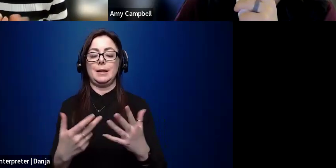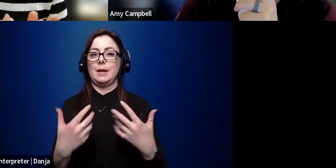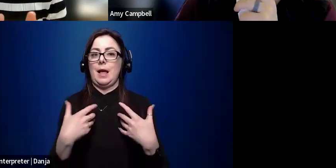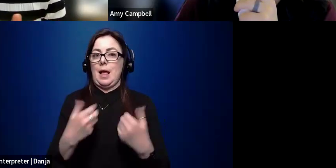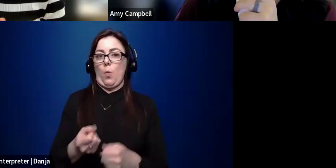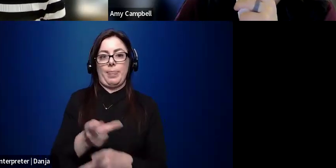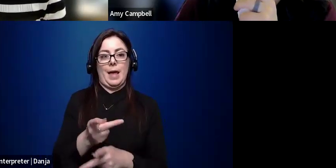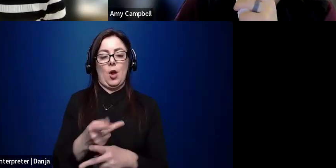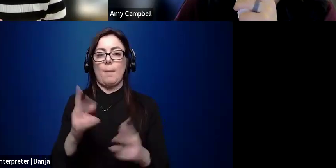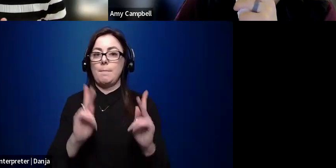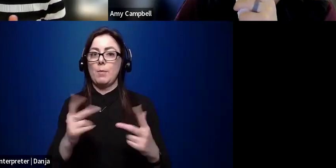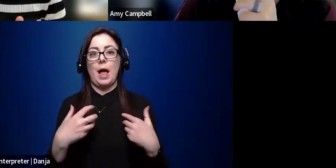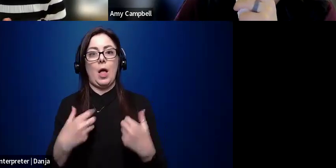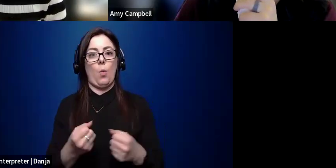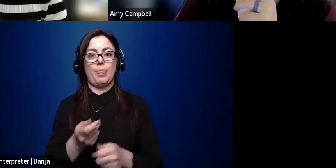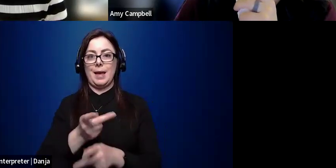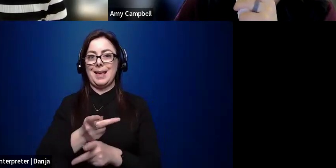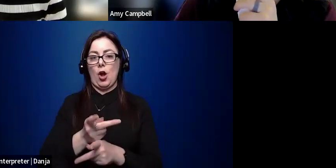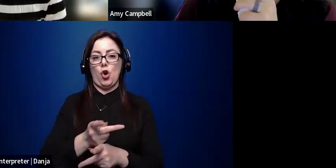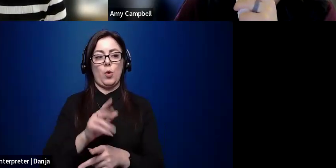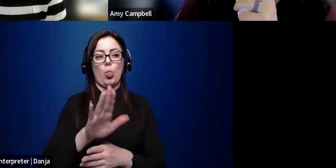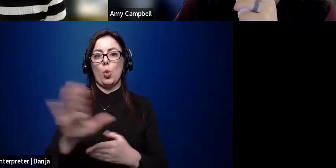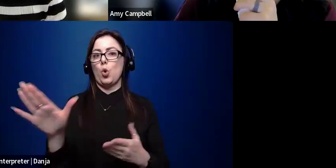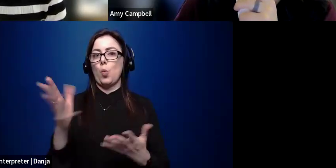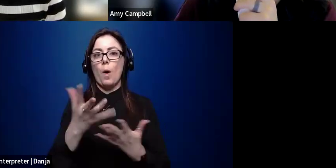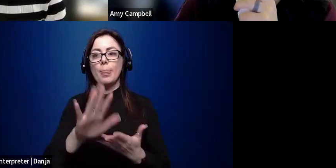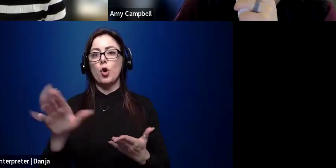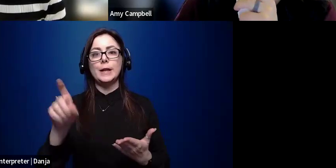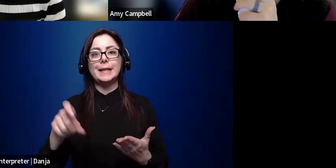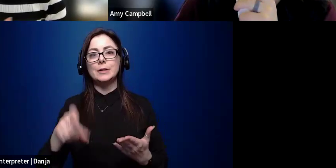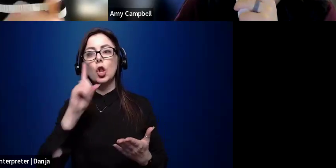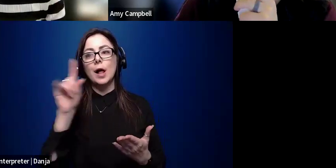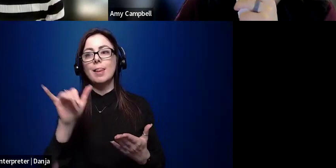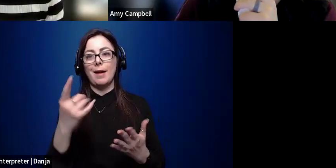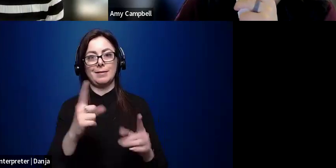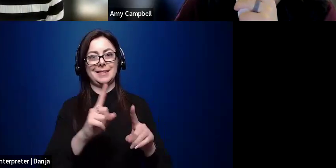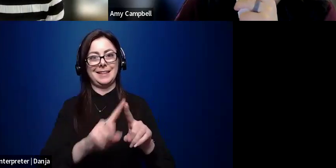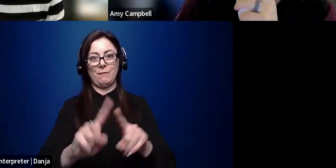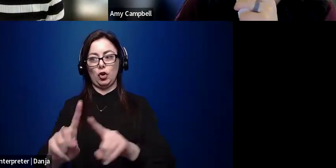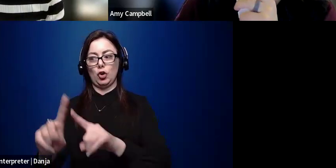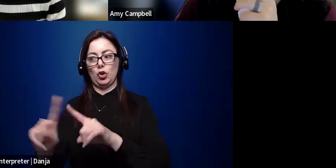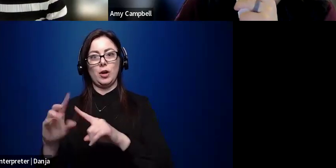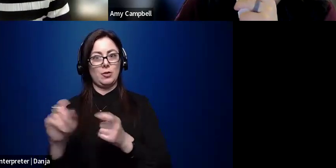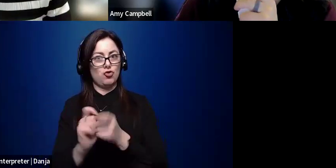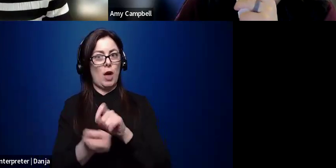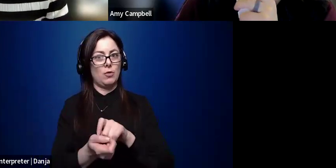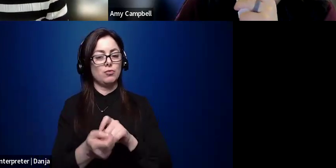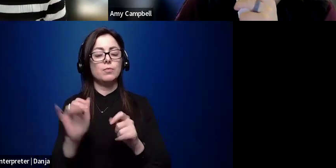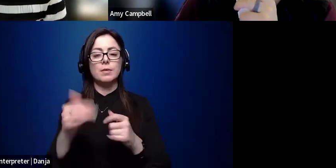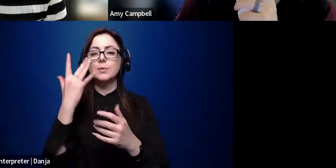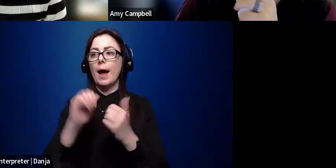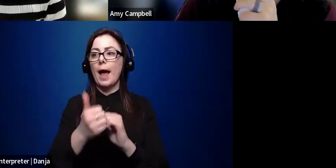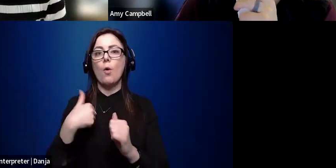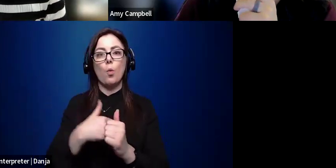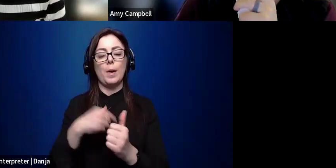healthcare needs differ and change. And so that's why the way that Medicaid is funded now makes a lot of